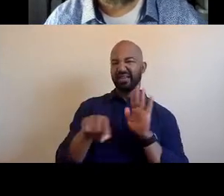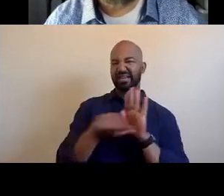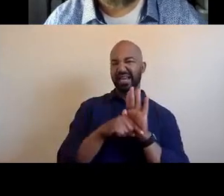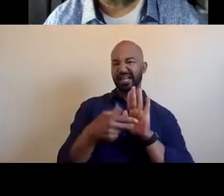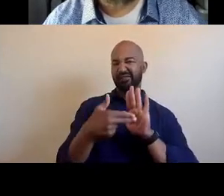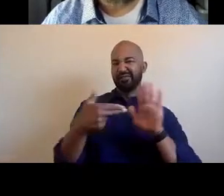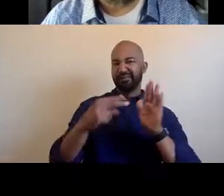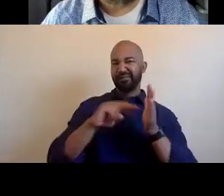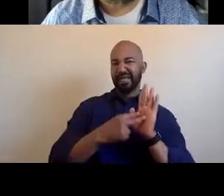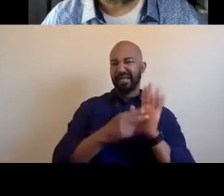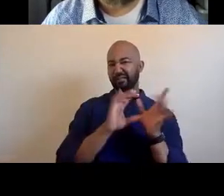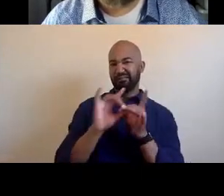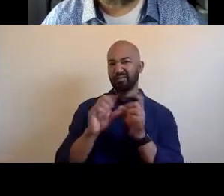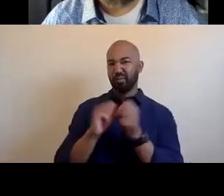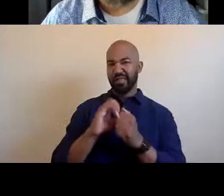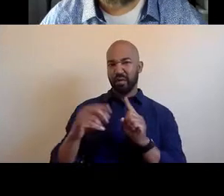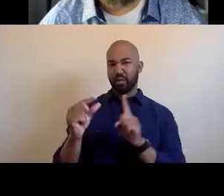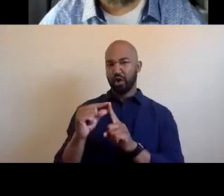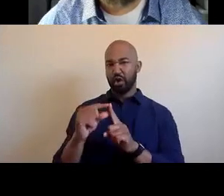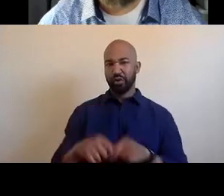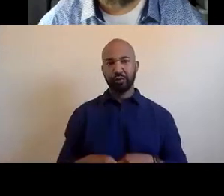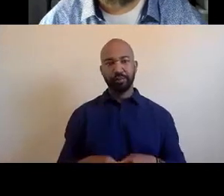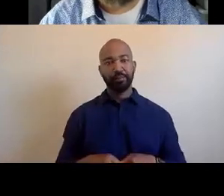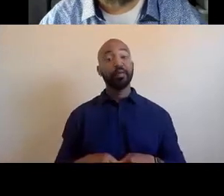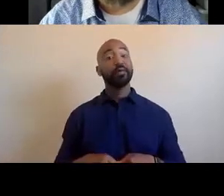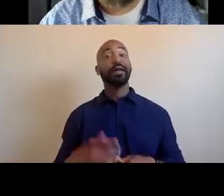how do we choose foods differently?